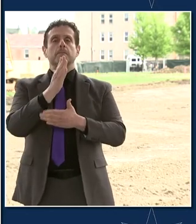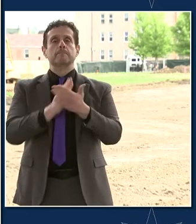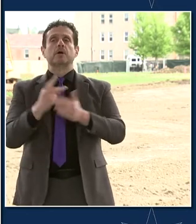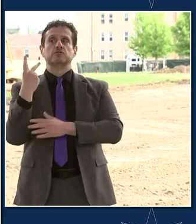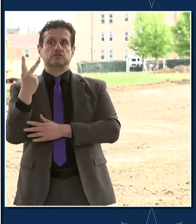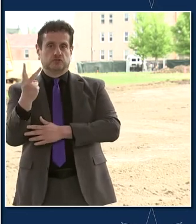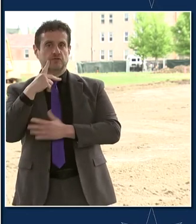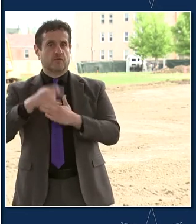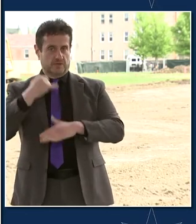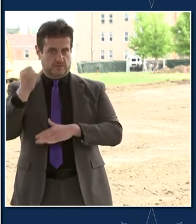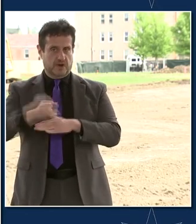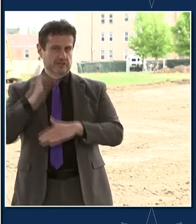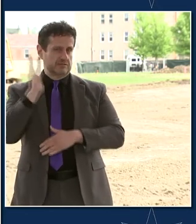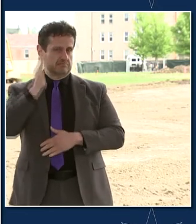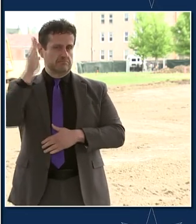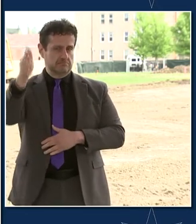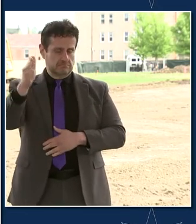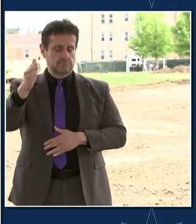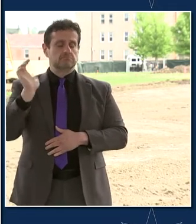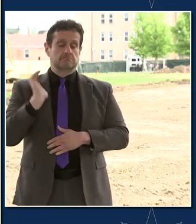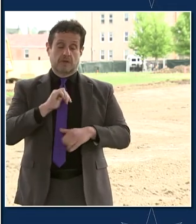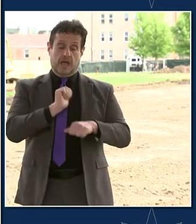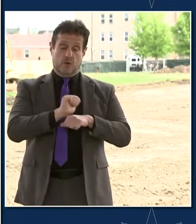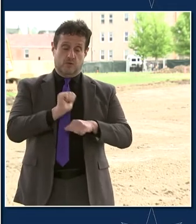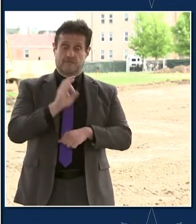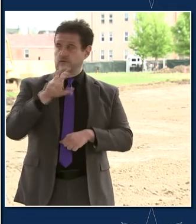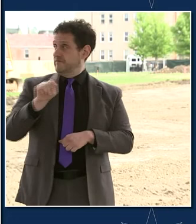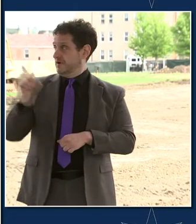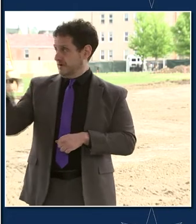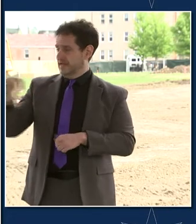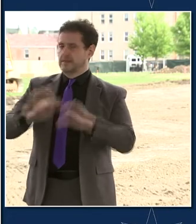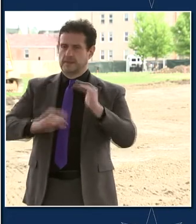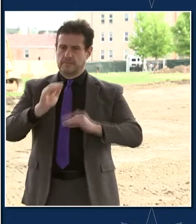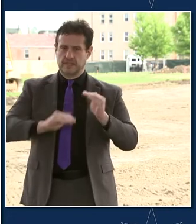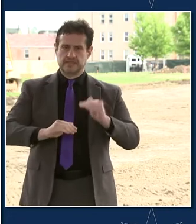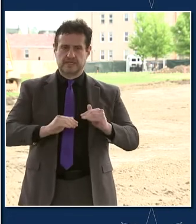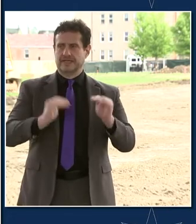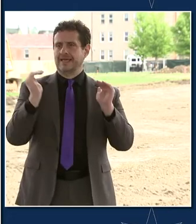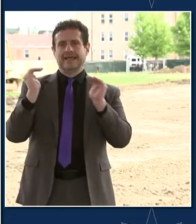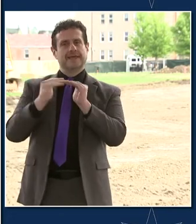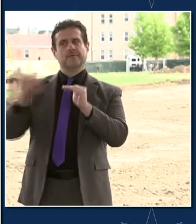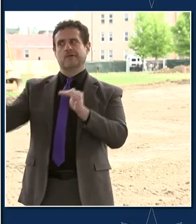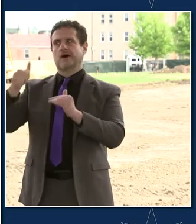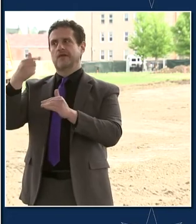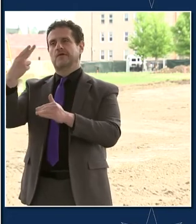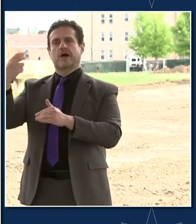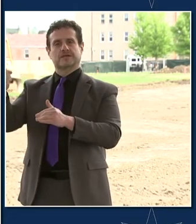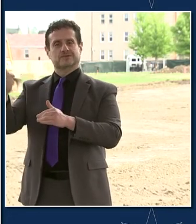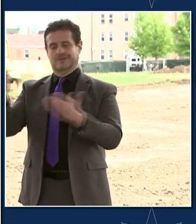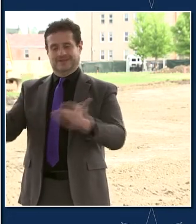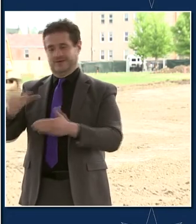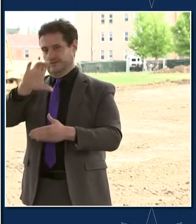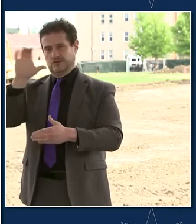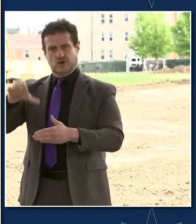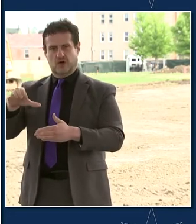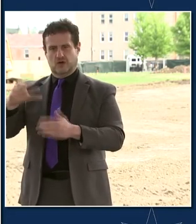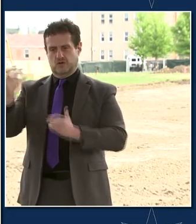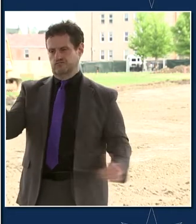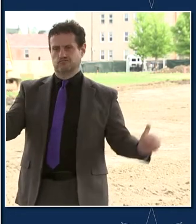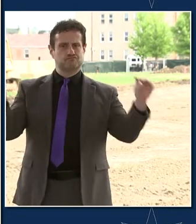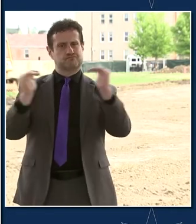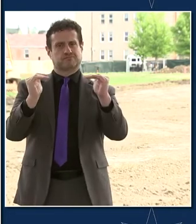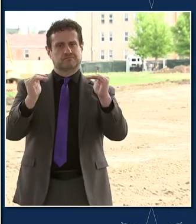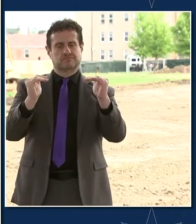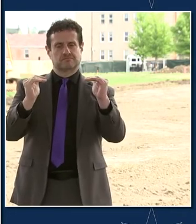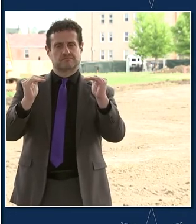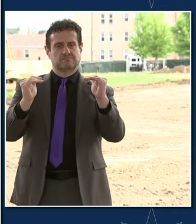project. Our work to make Farragut's facilities rival those of any other high school in the city will not